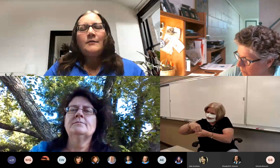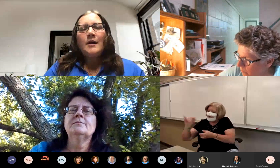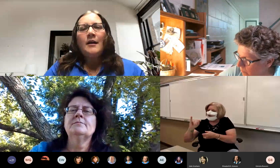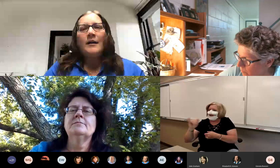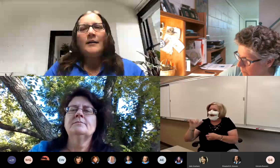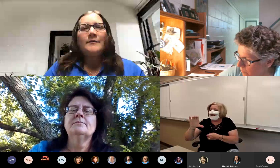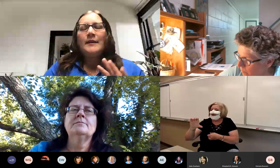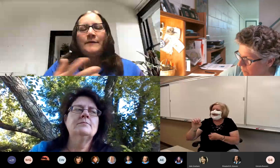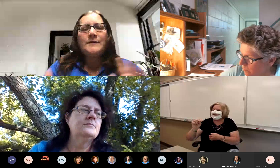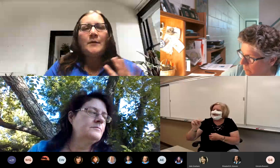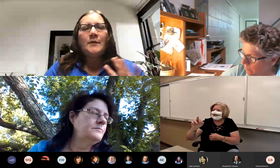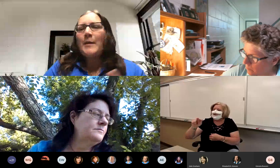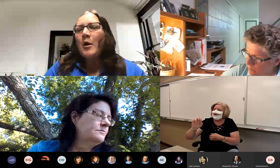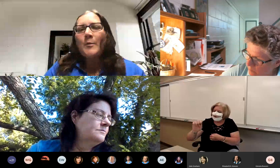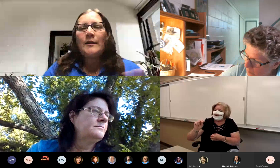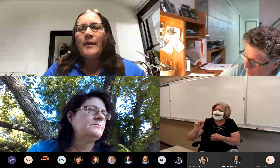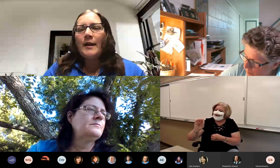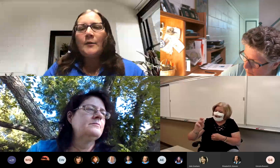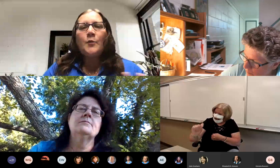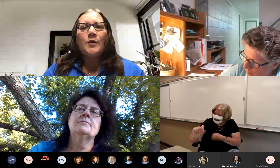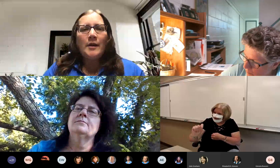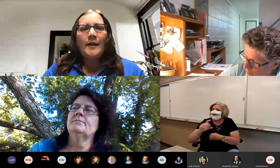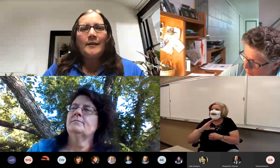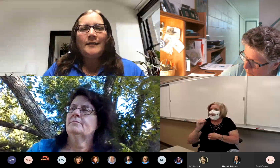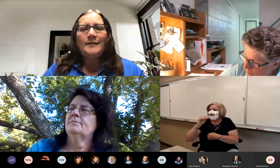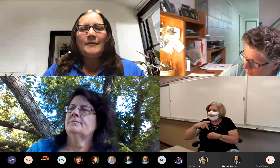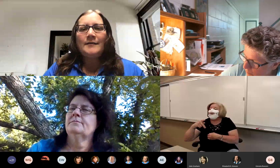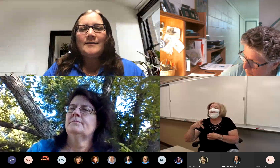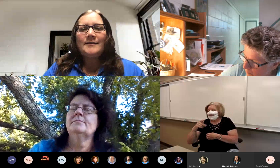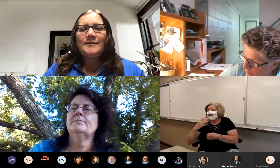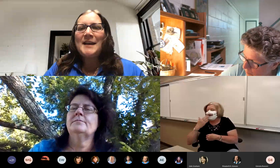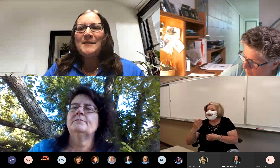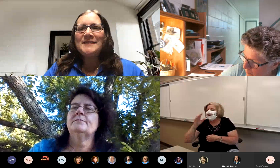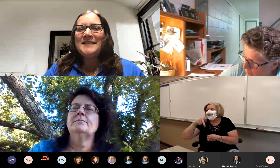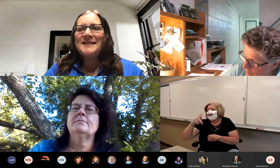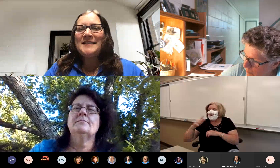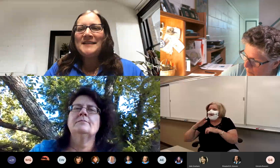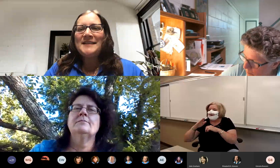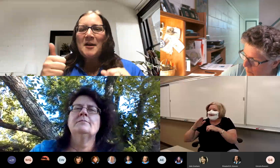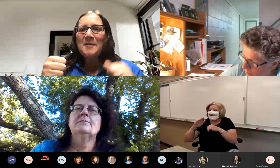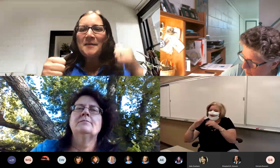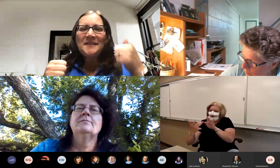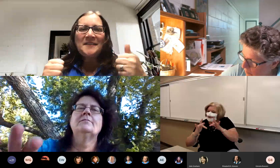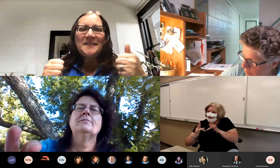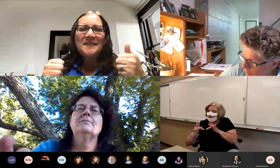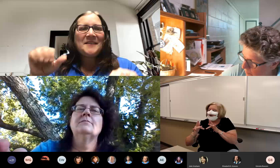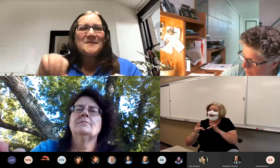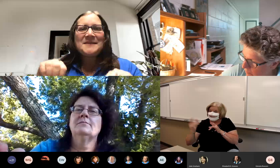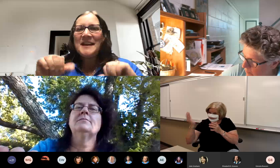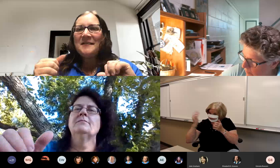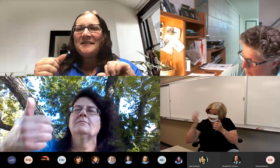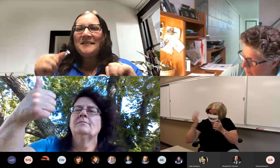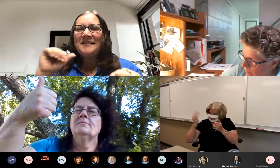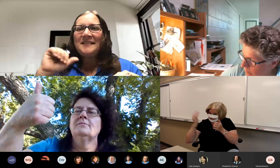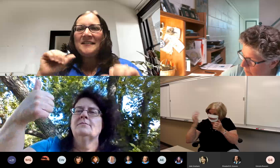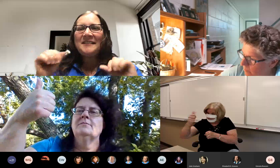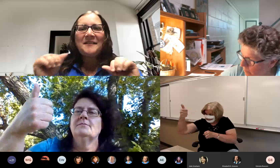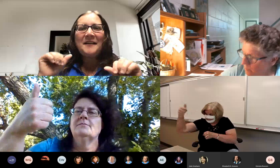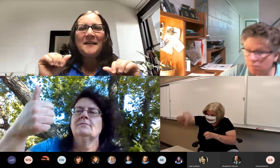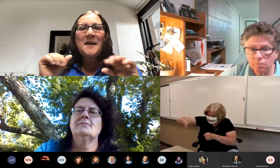CenterNet, like we've done with PowerPoint Online and Word Online. Does that make sense? Thumbs up, thumbs